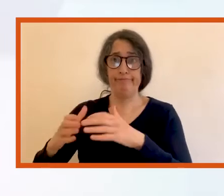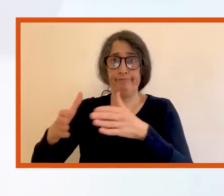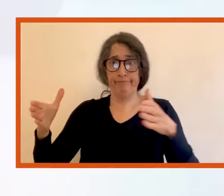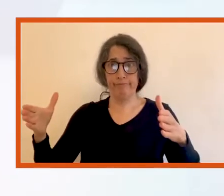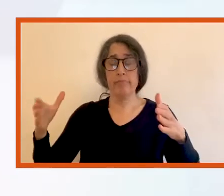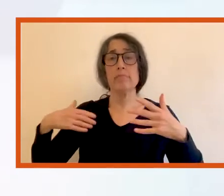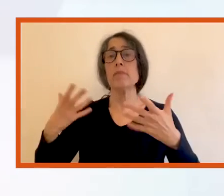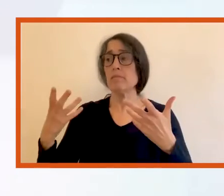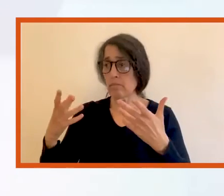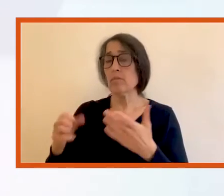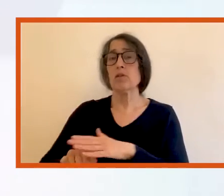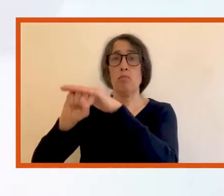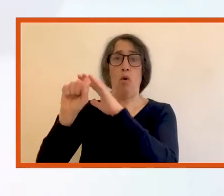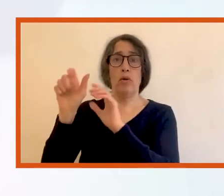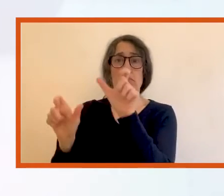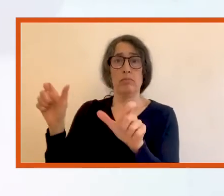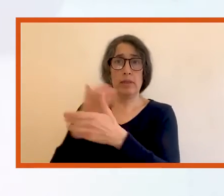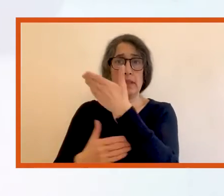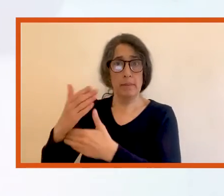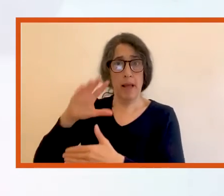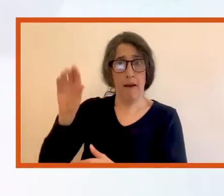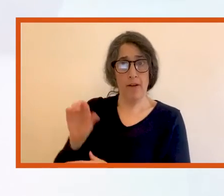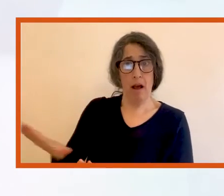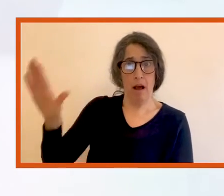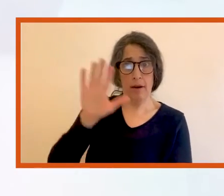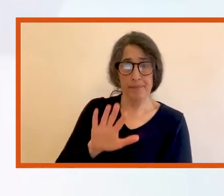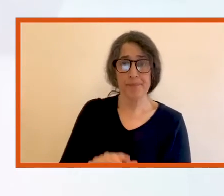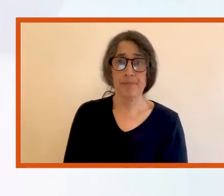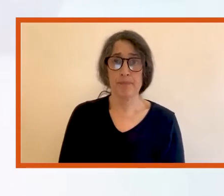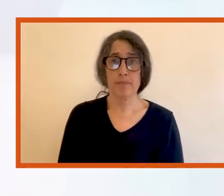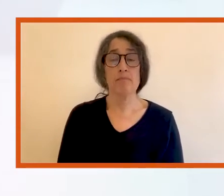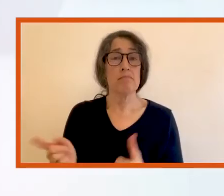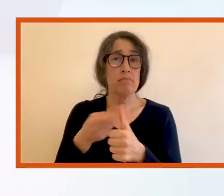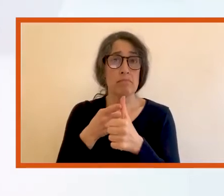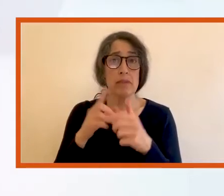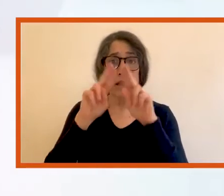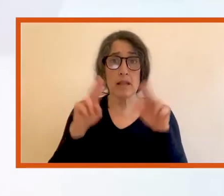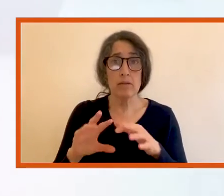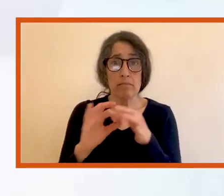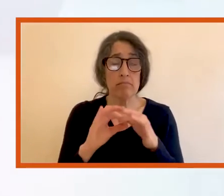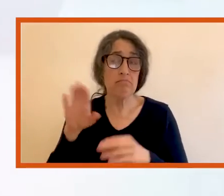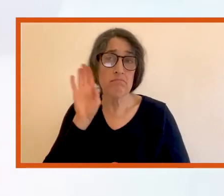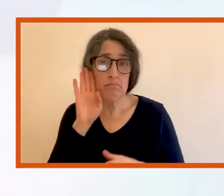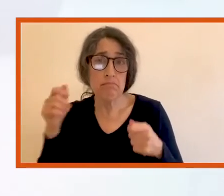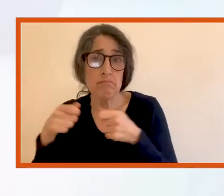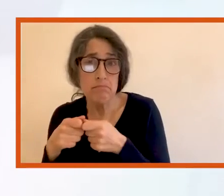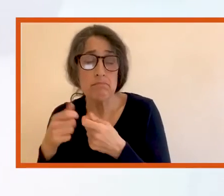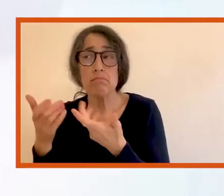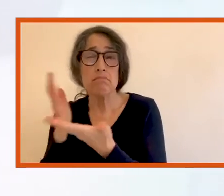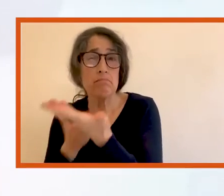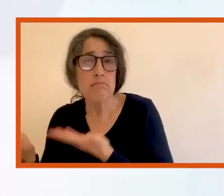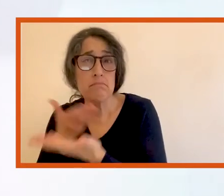first elements is ensuring coordination and engagement with organizations of persons with disabilities, ensuring that